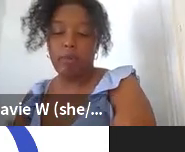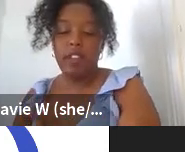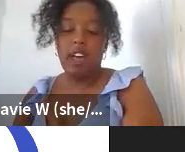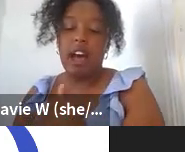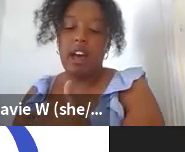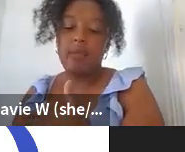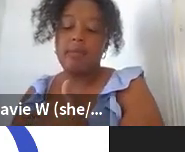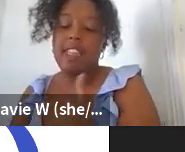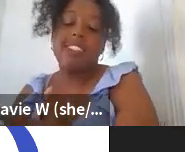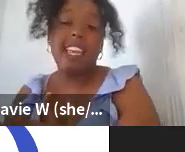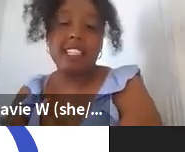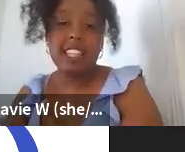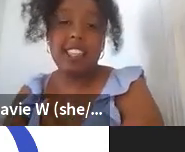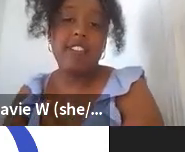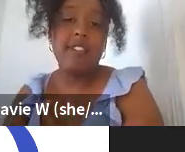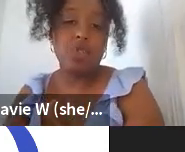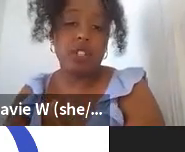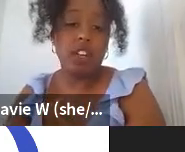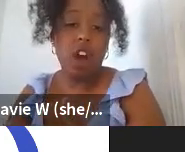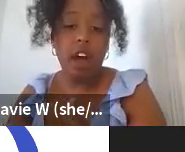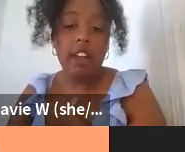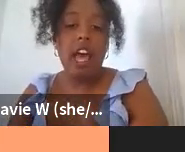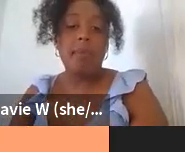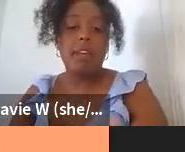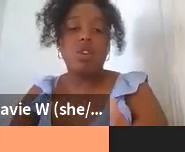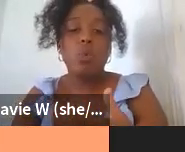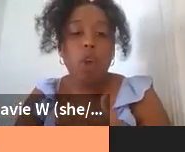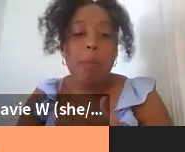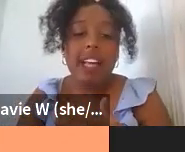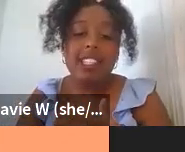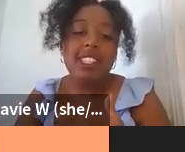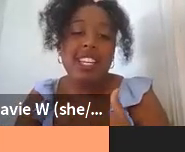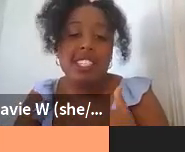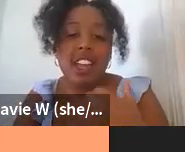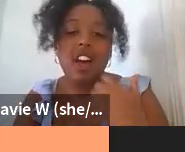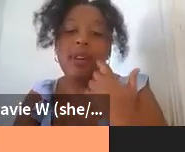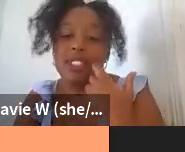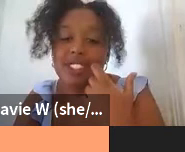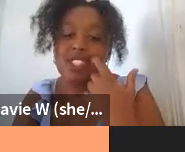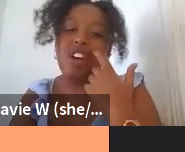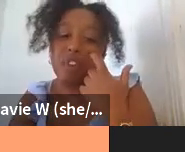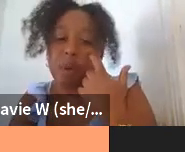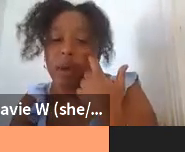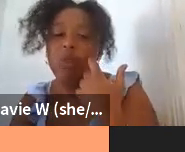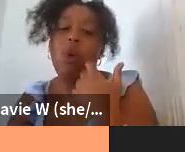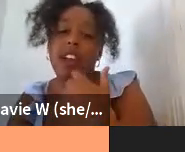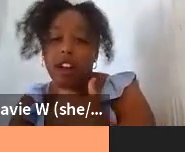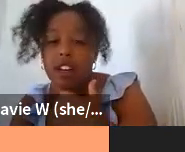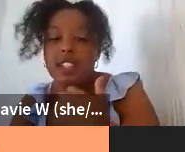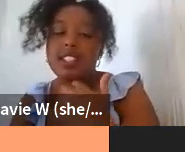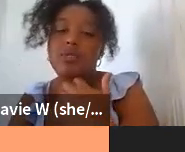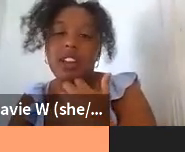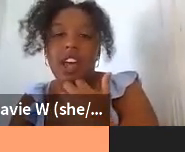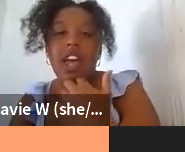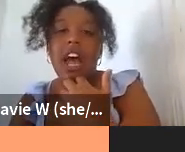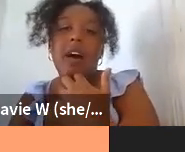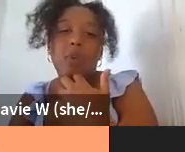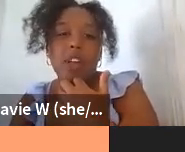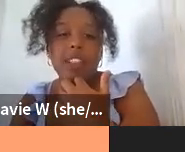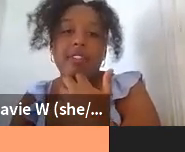platform that they eventually got. And so we go back to this idea about this discovery about the white artist,